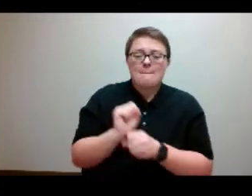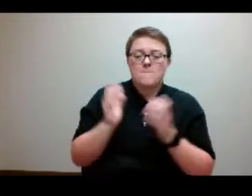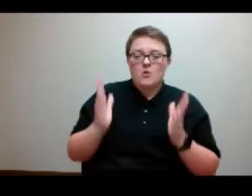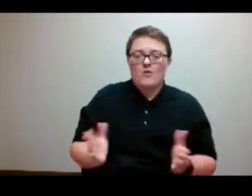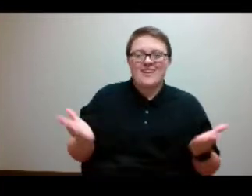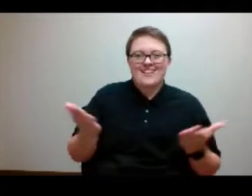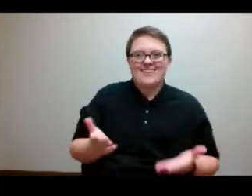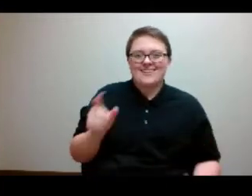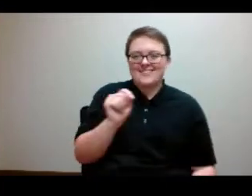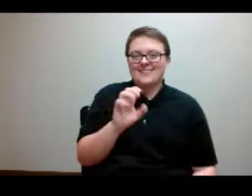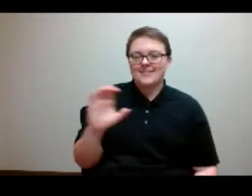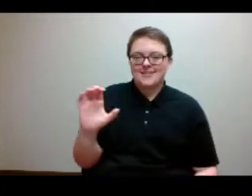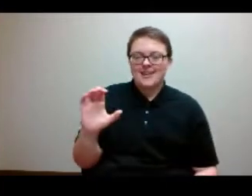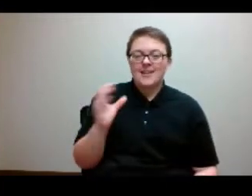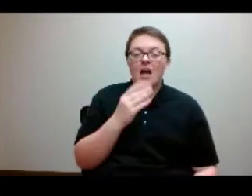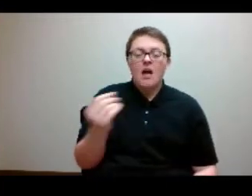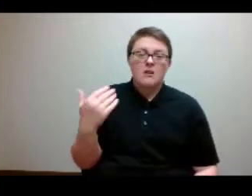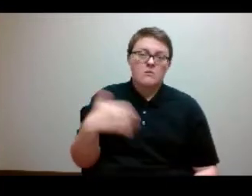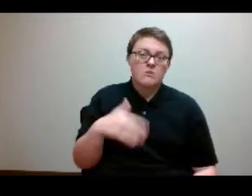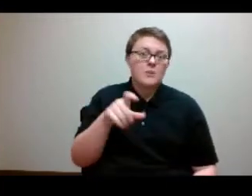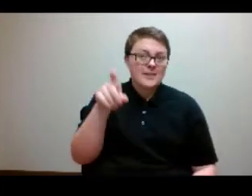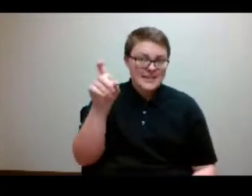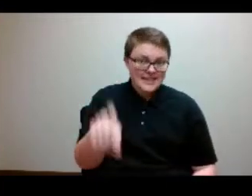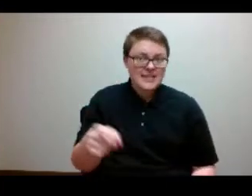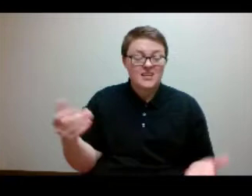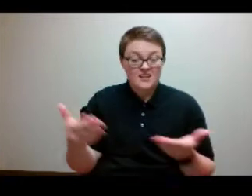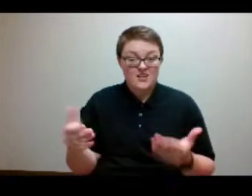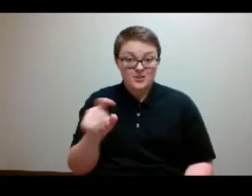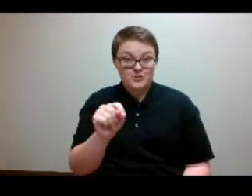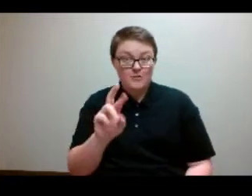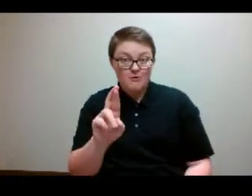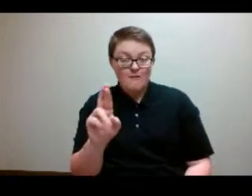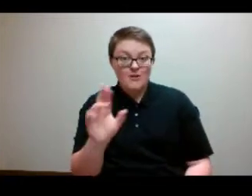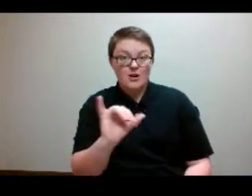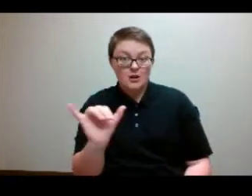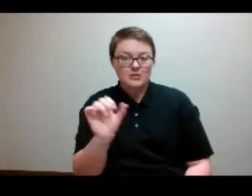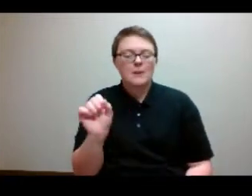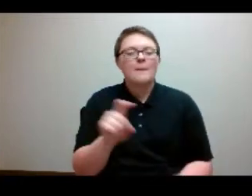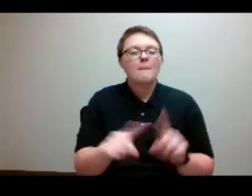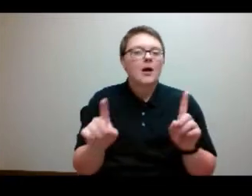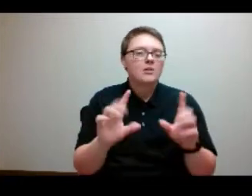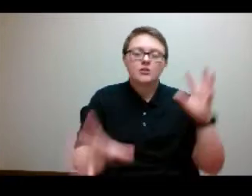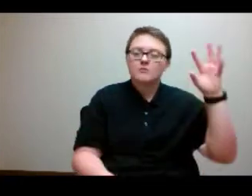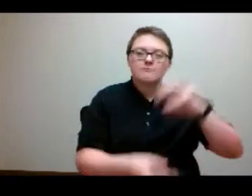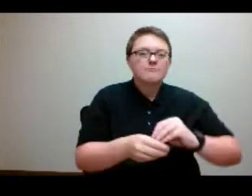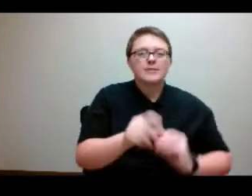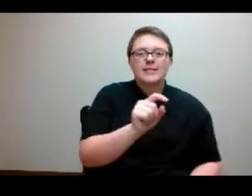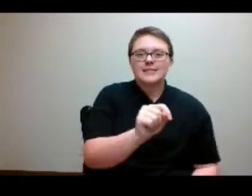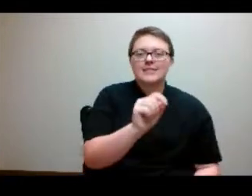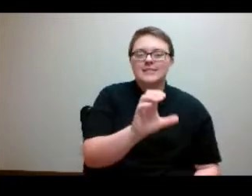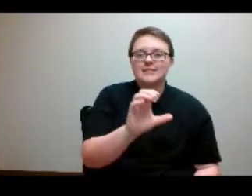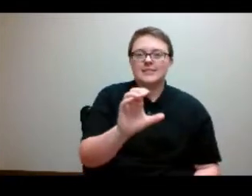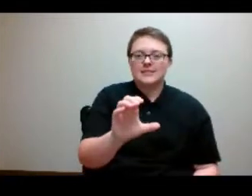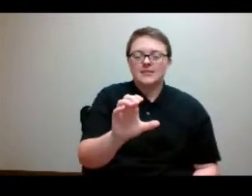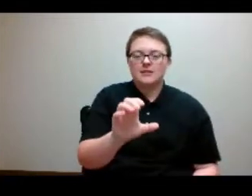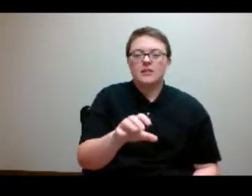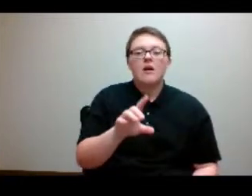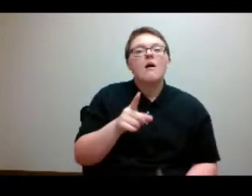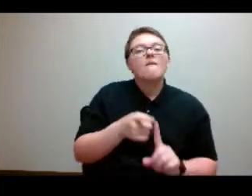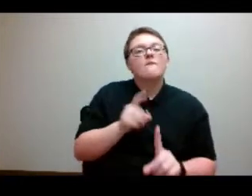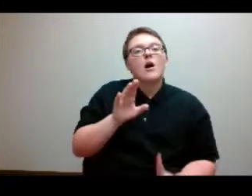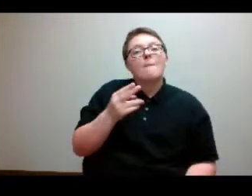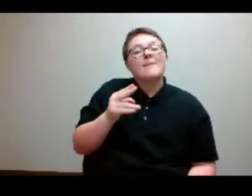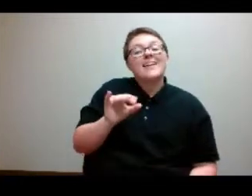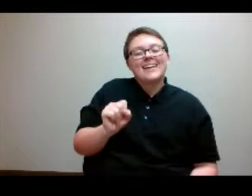And invaluable to not only Trinity River, but to Tarrant County College. From his previous district work